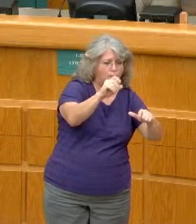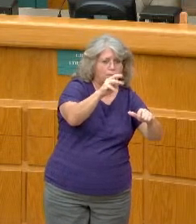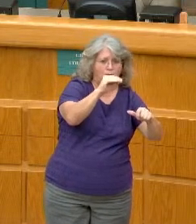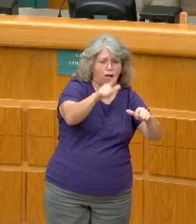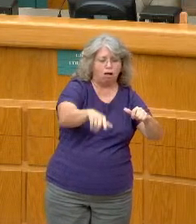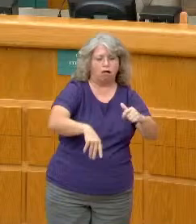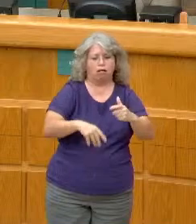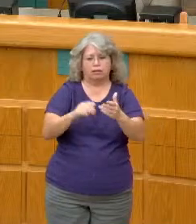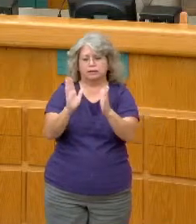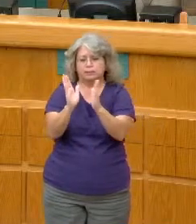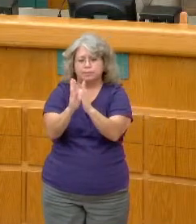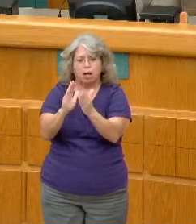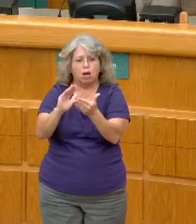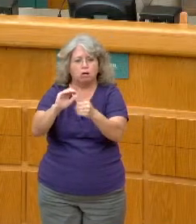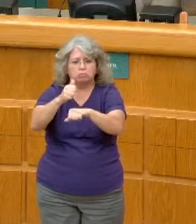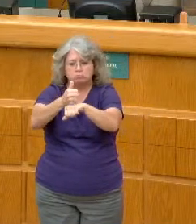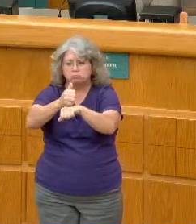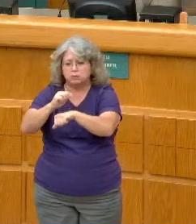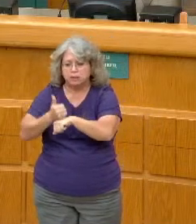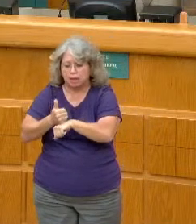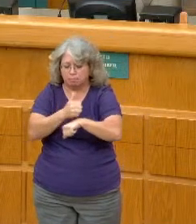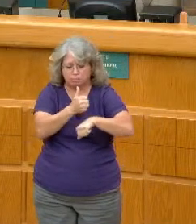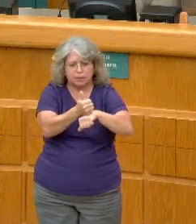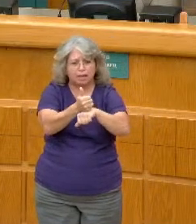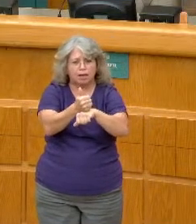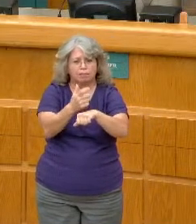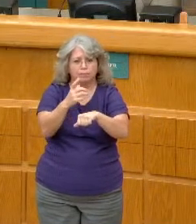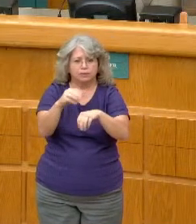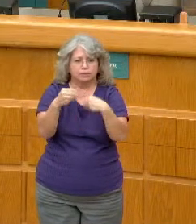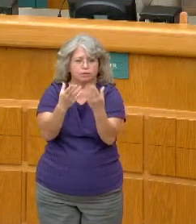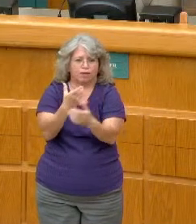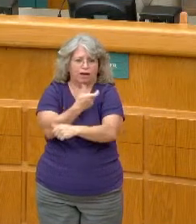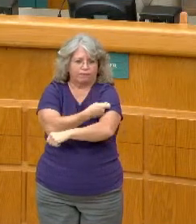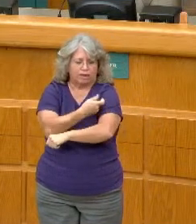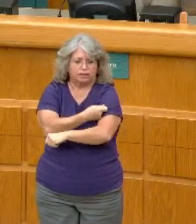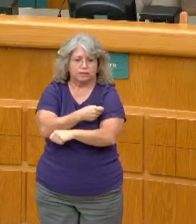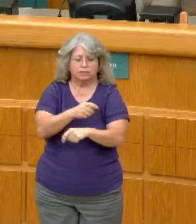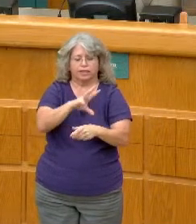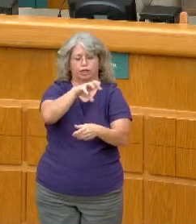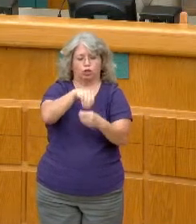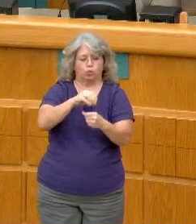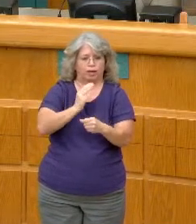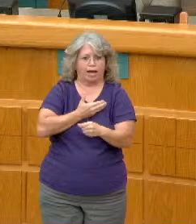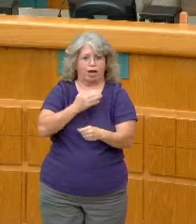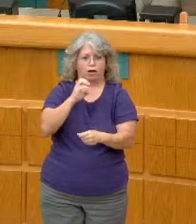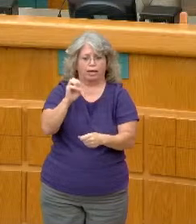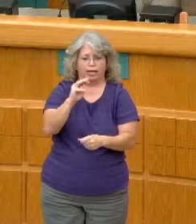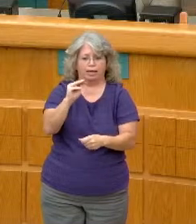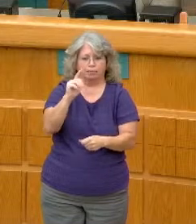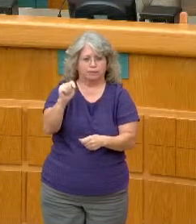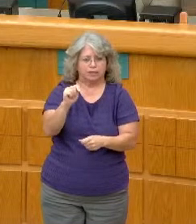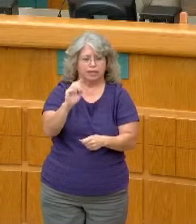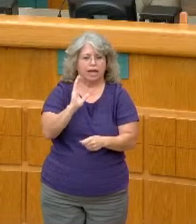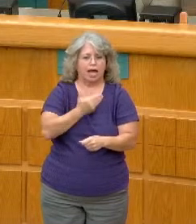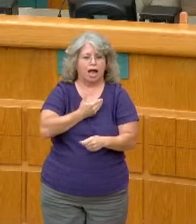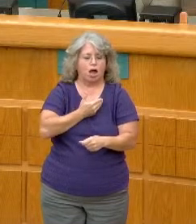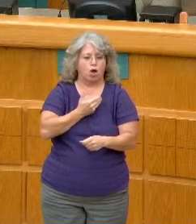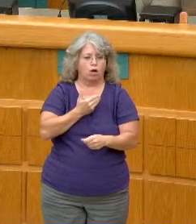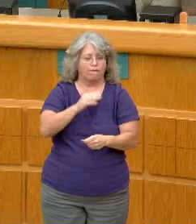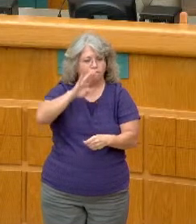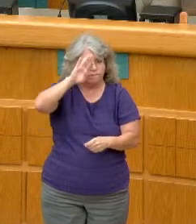big mega clinics to these fixed clinics at La Palmera to the very small clinics to reach remote areas of our